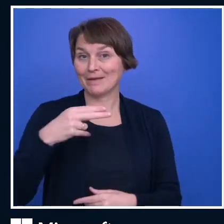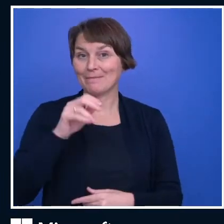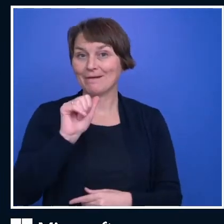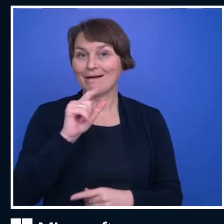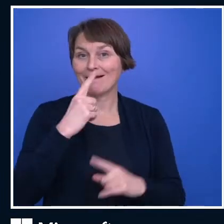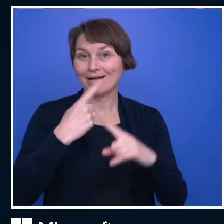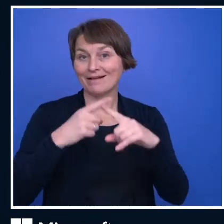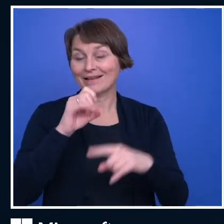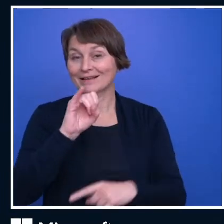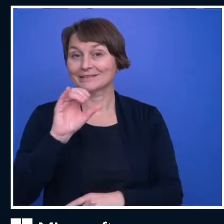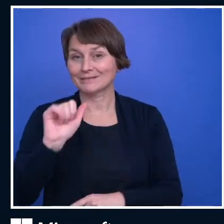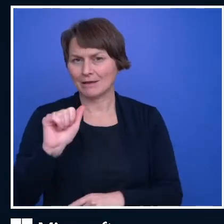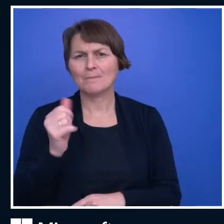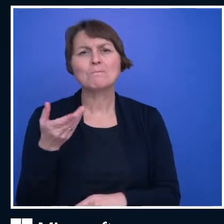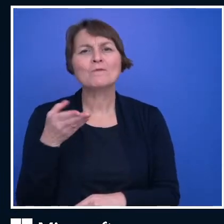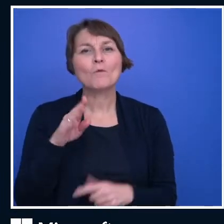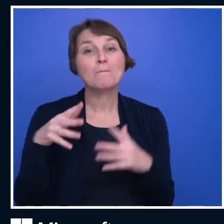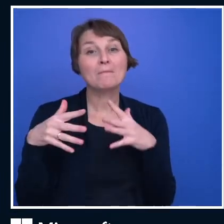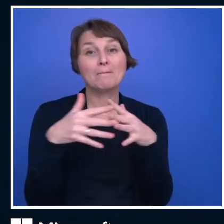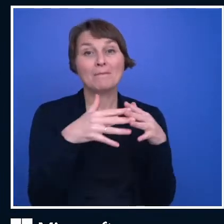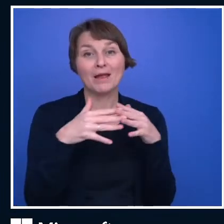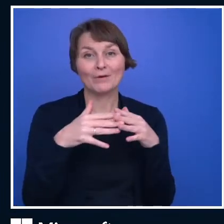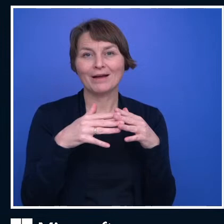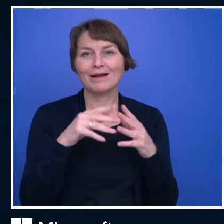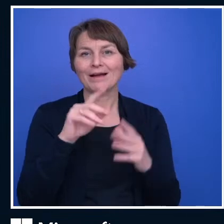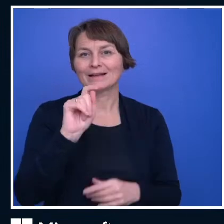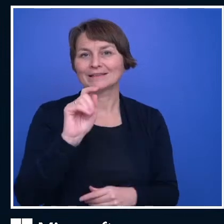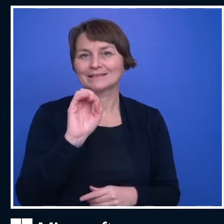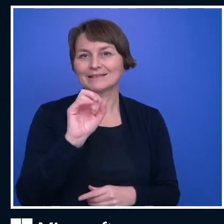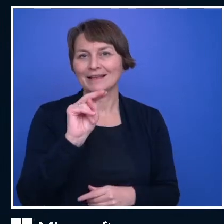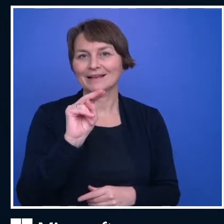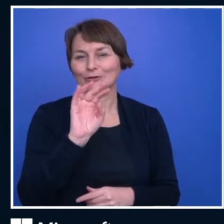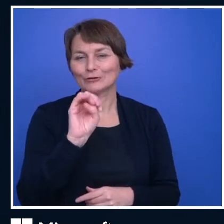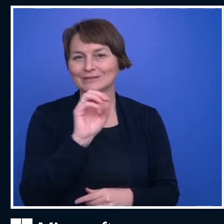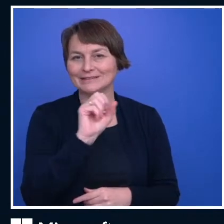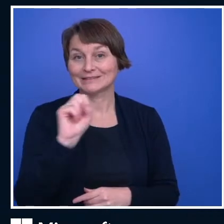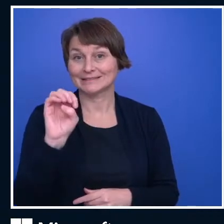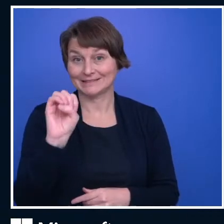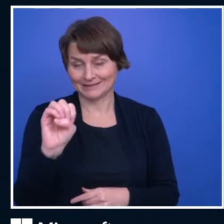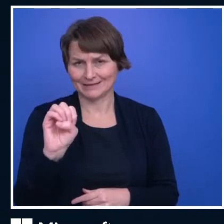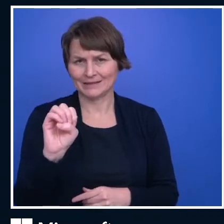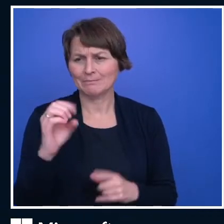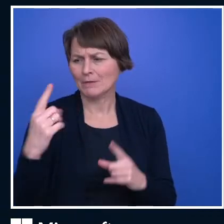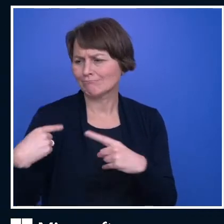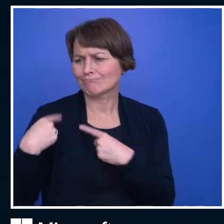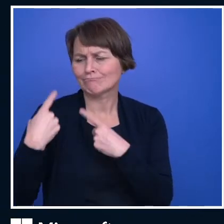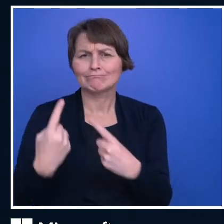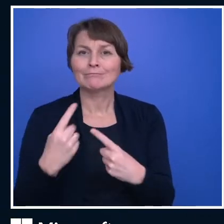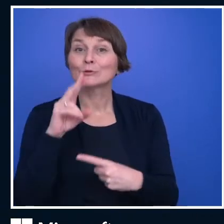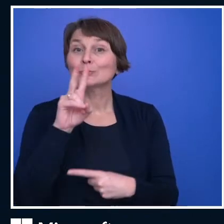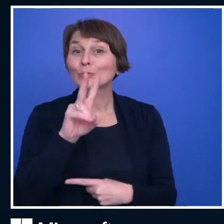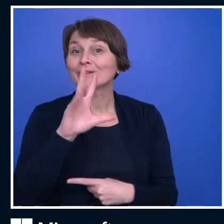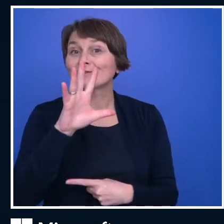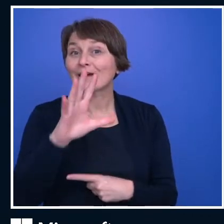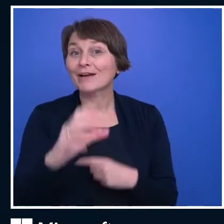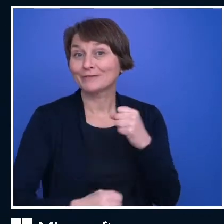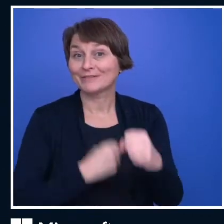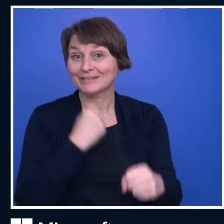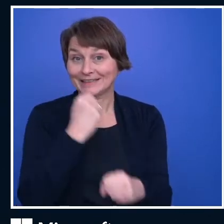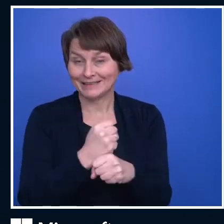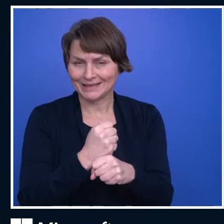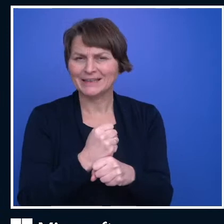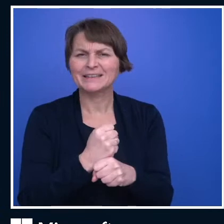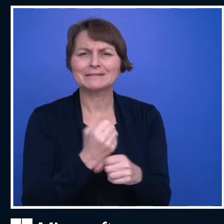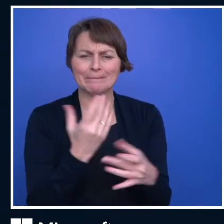the USA. I have 25 years with ethics in the mental health field. I was